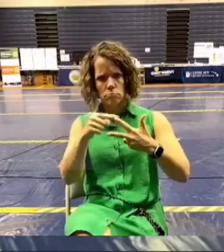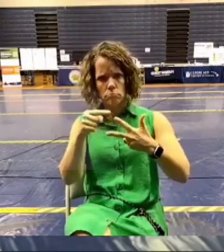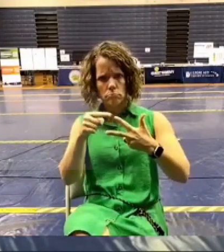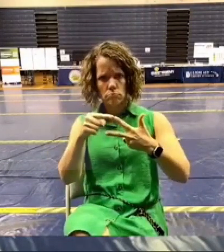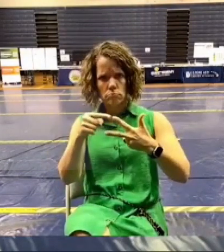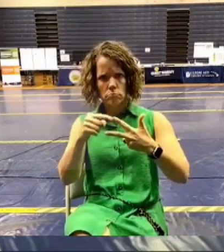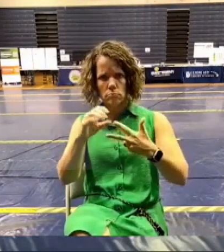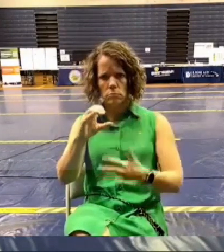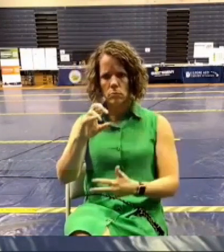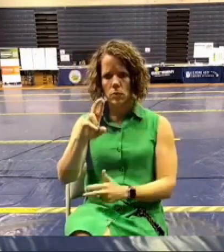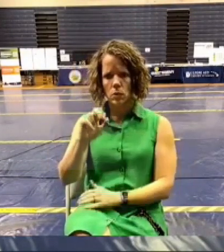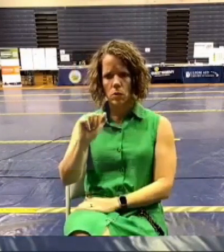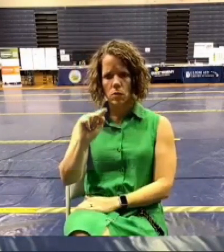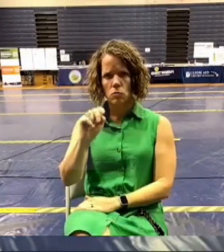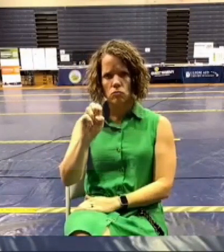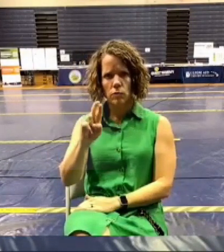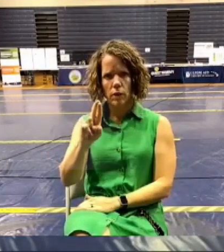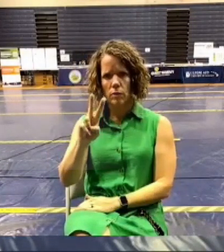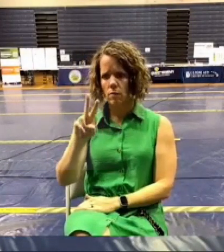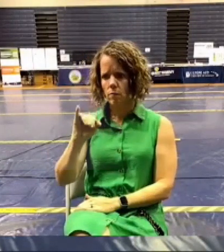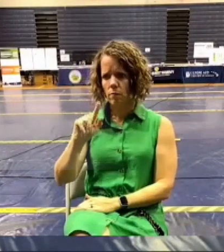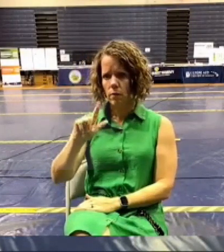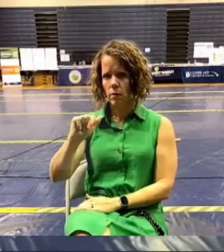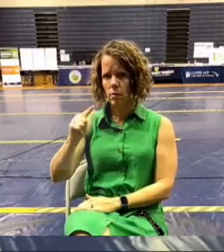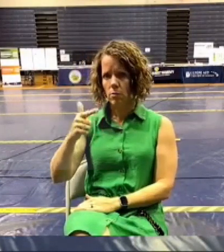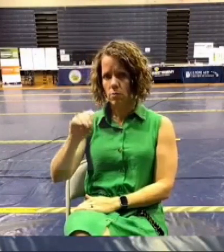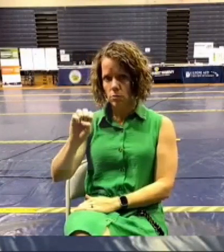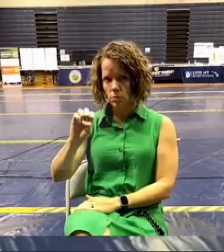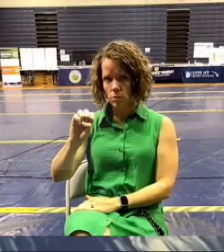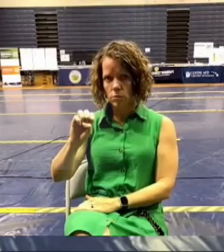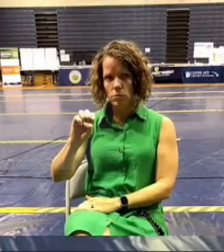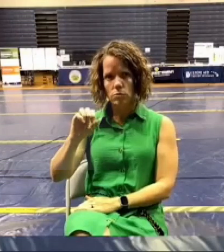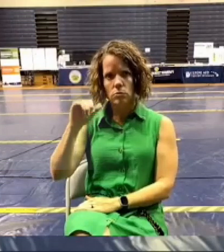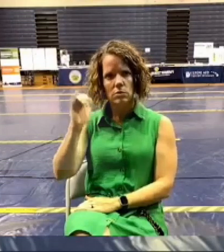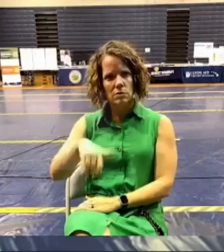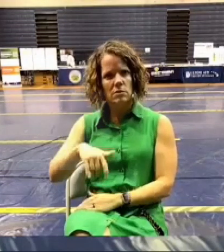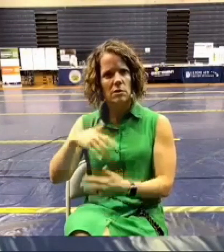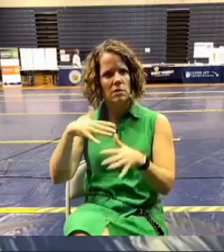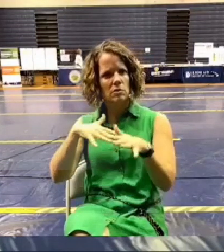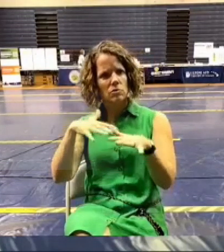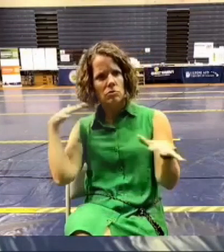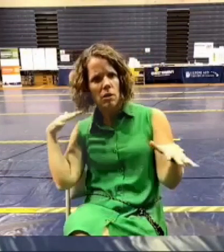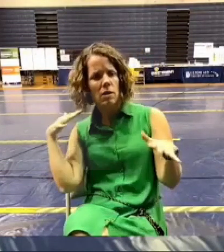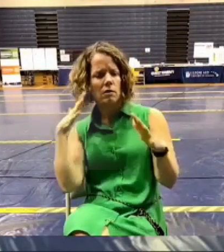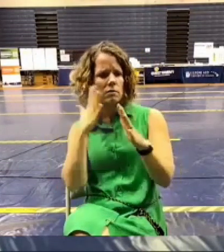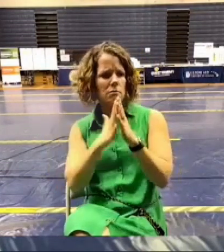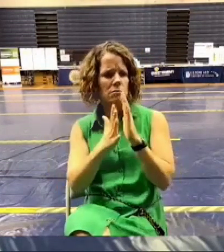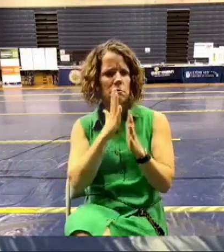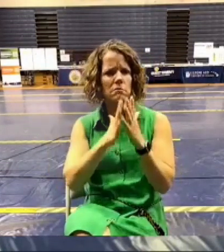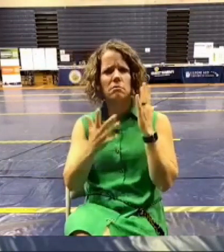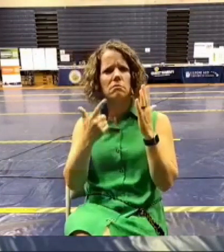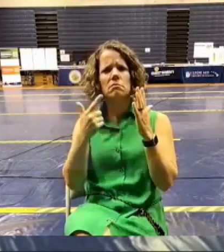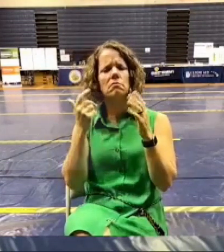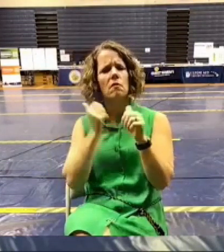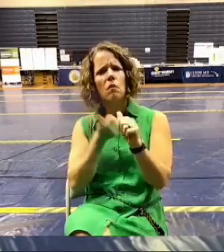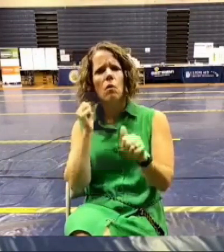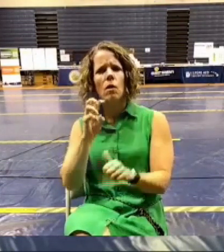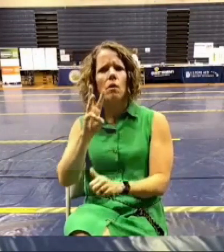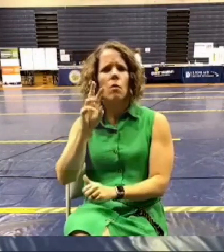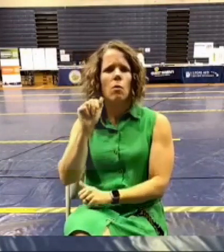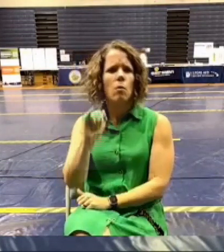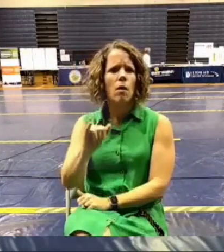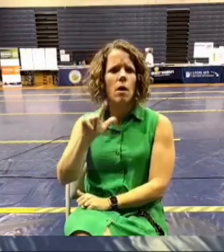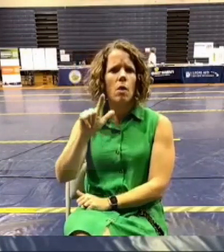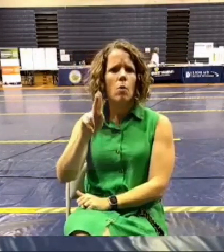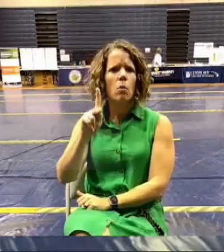two, Crater Village. Crater Village, you don't have all the traffic to go to Wailuku and haul